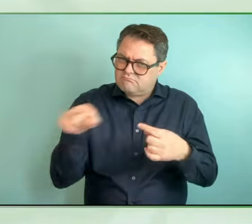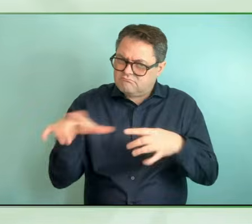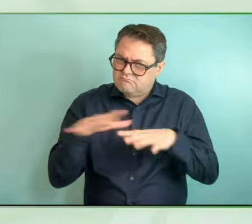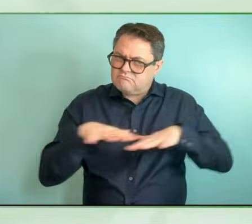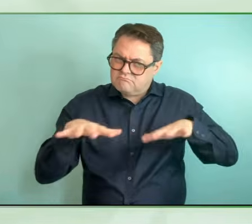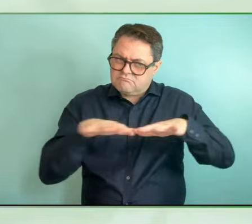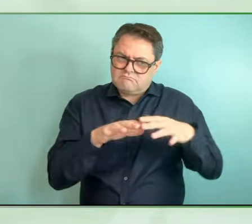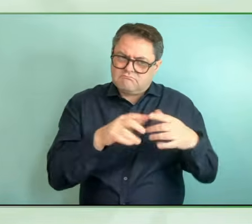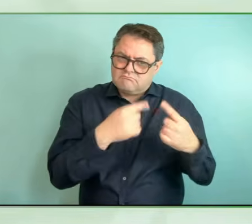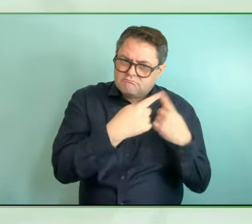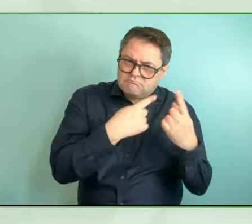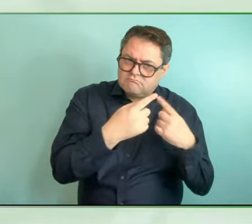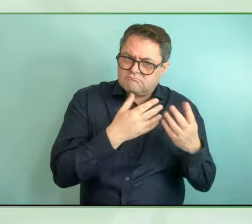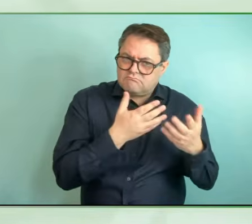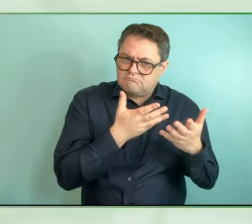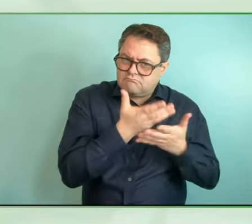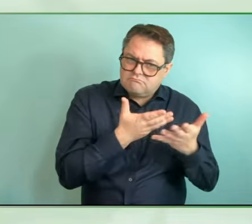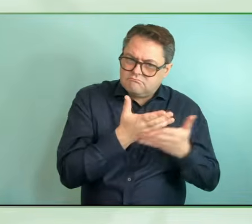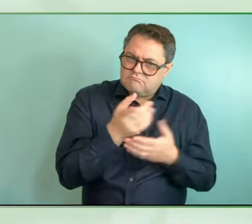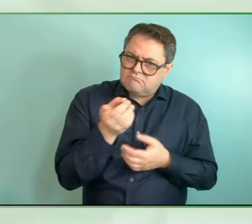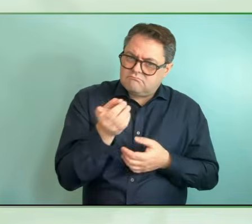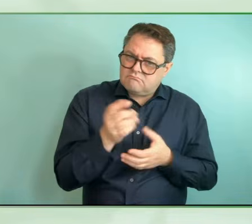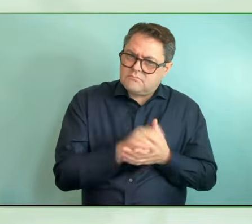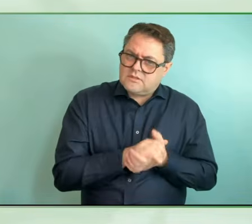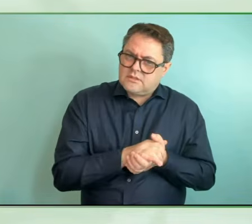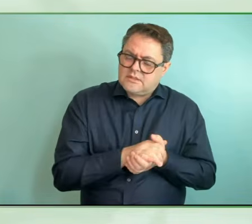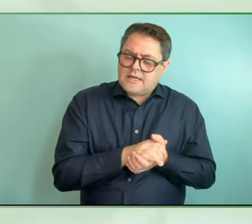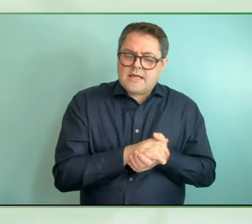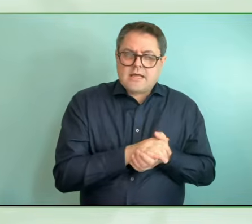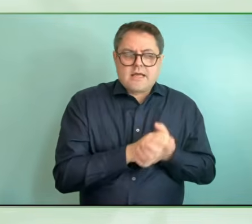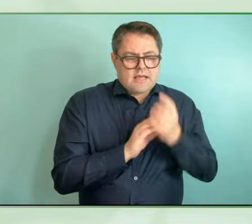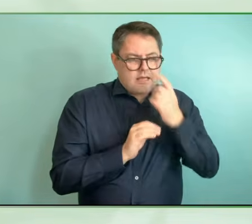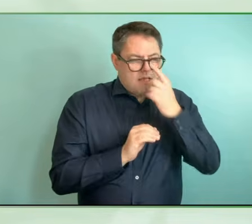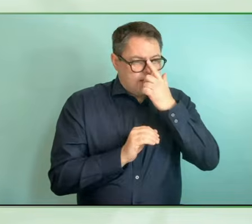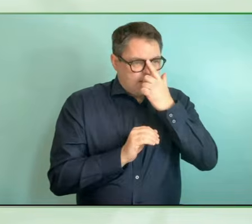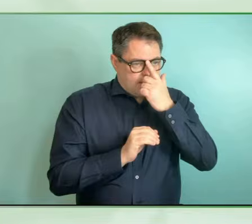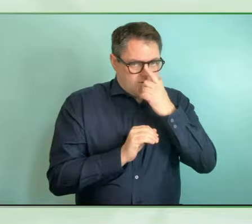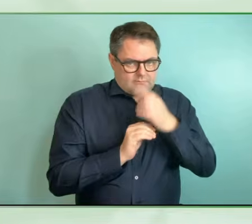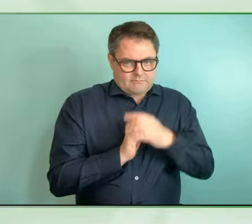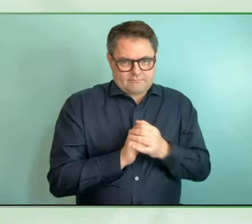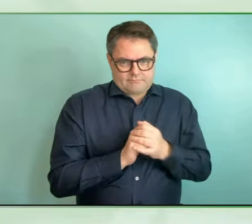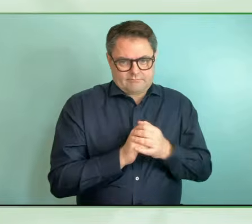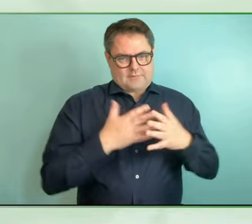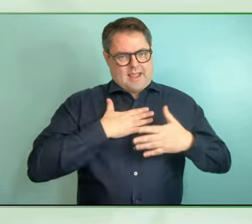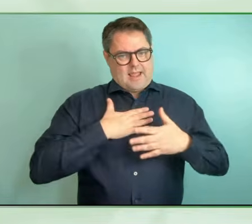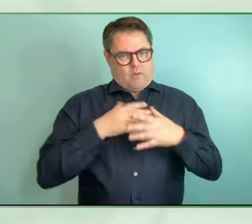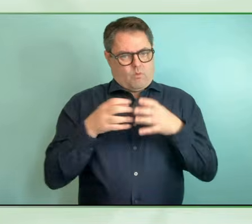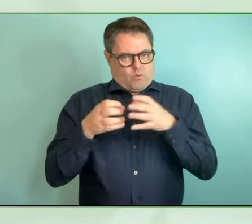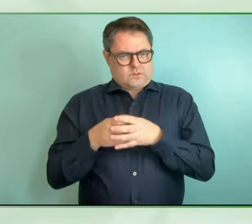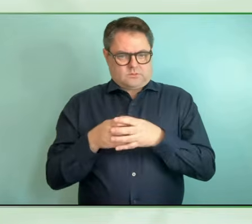to use? In the network for our organization, for sure.